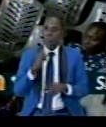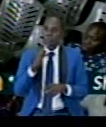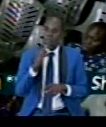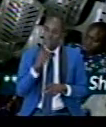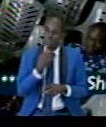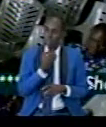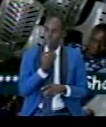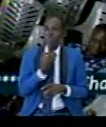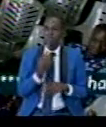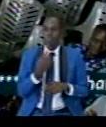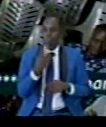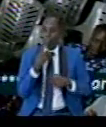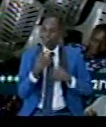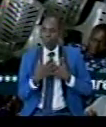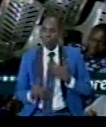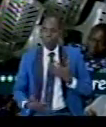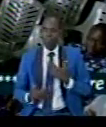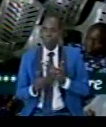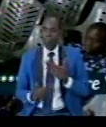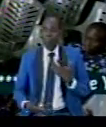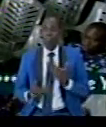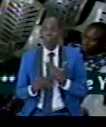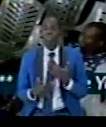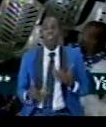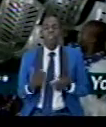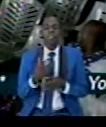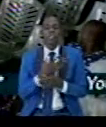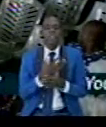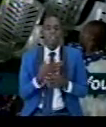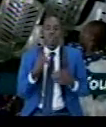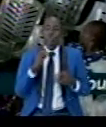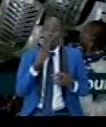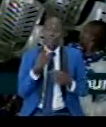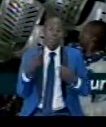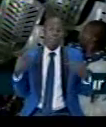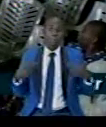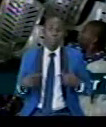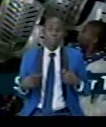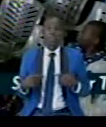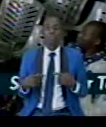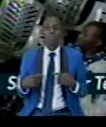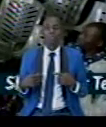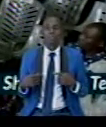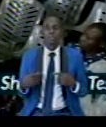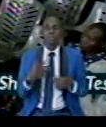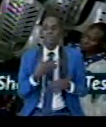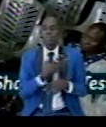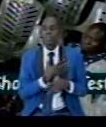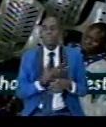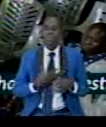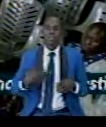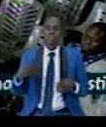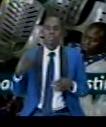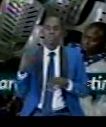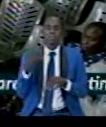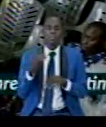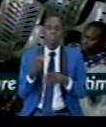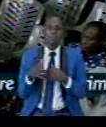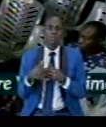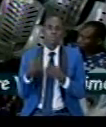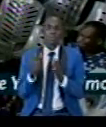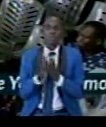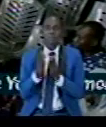menstrual cramps. According to her, whenever she has a monthly period, it's been painful. But after the prayer of the man of